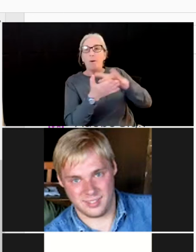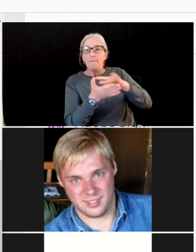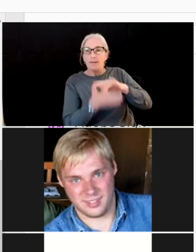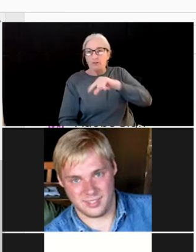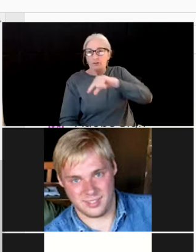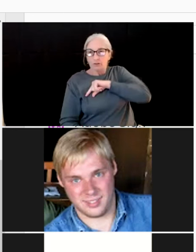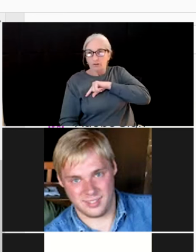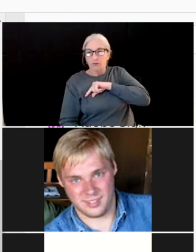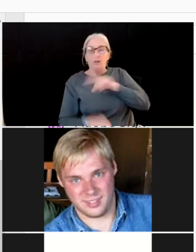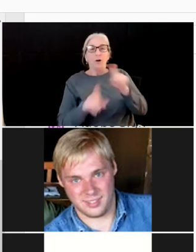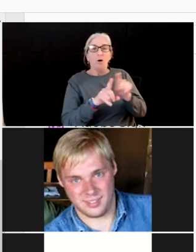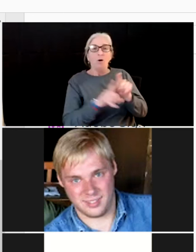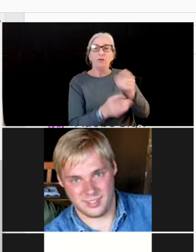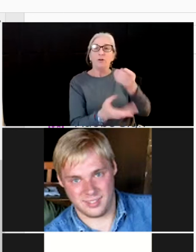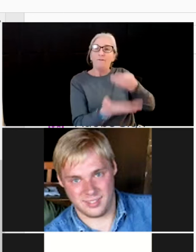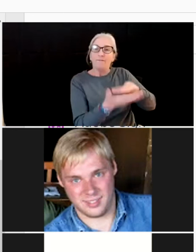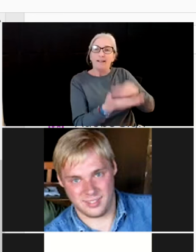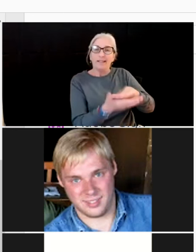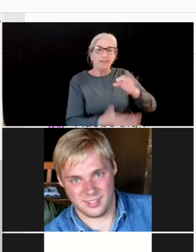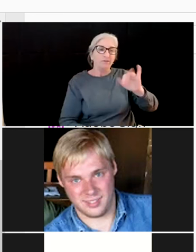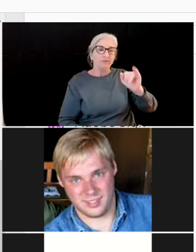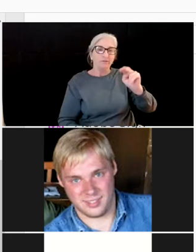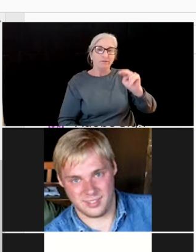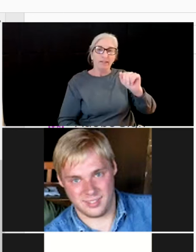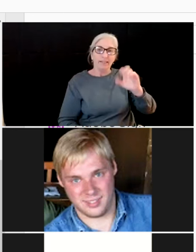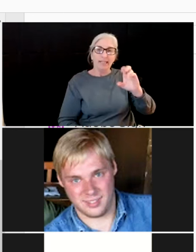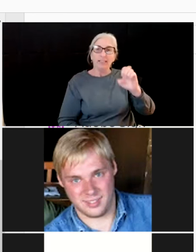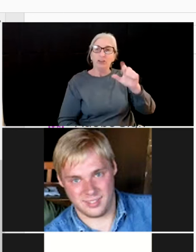no benefits payable to dependents there.